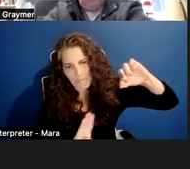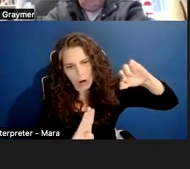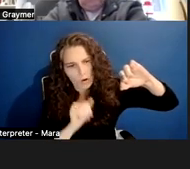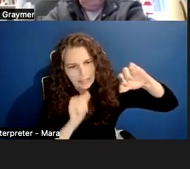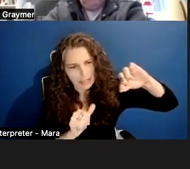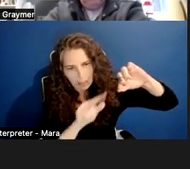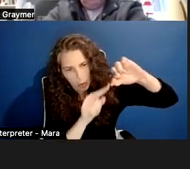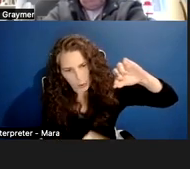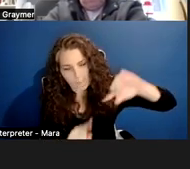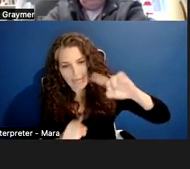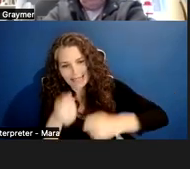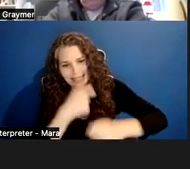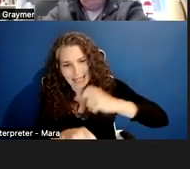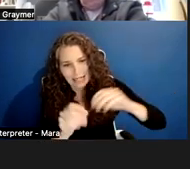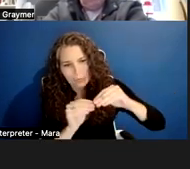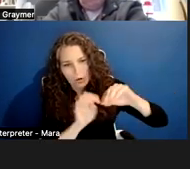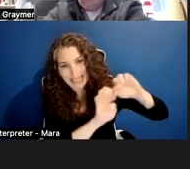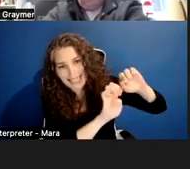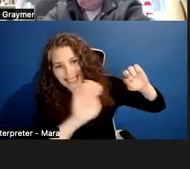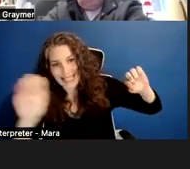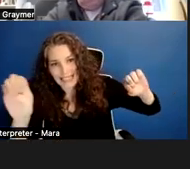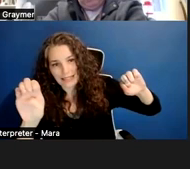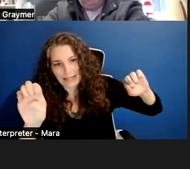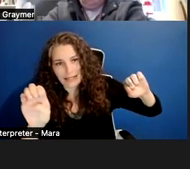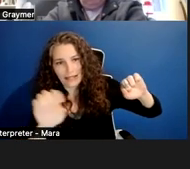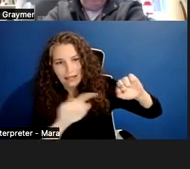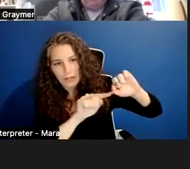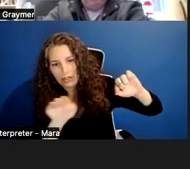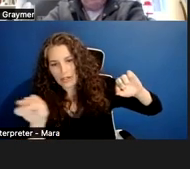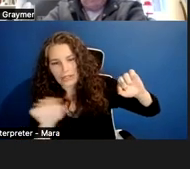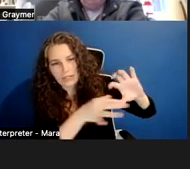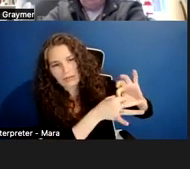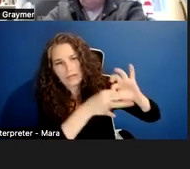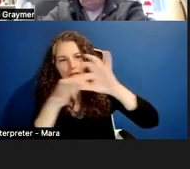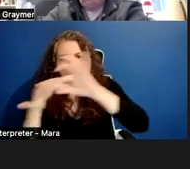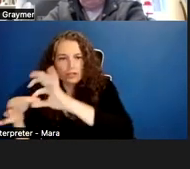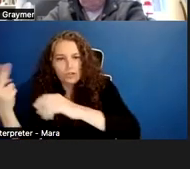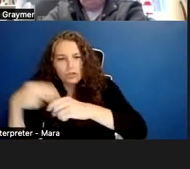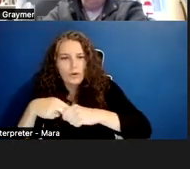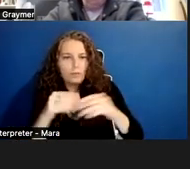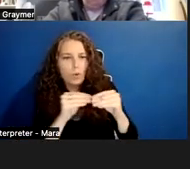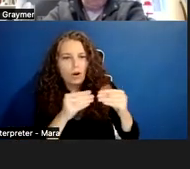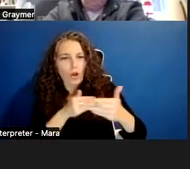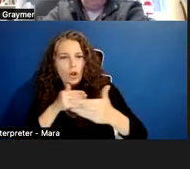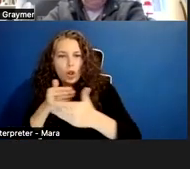deflected to the east to rejoin or get back to the San Andreas Fault